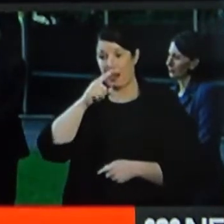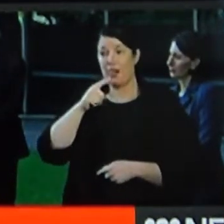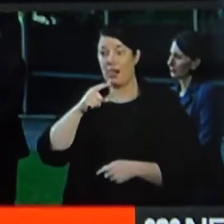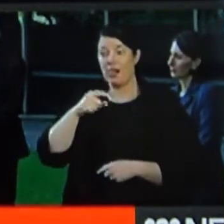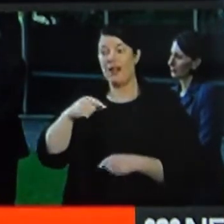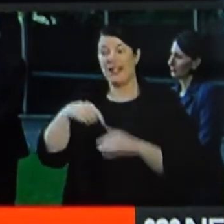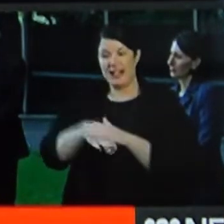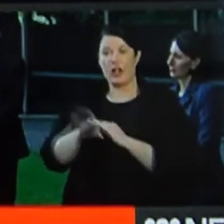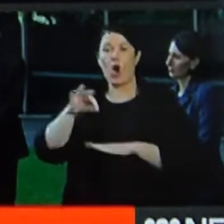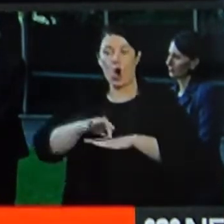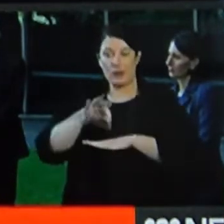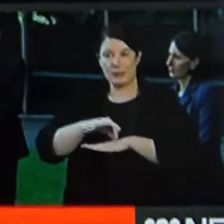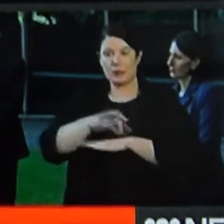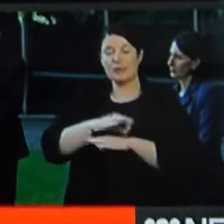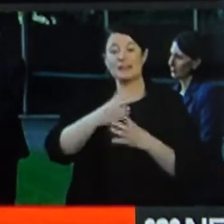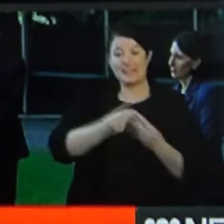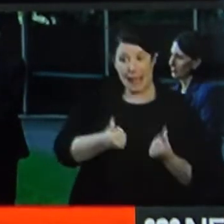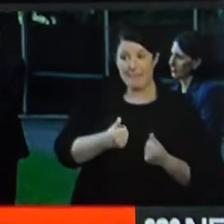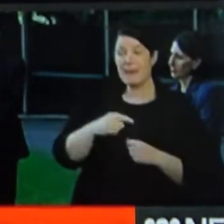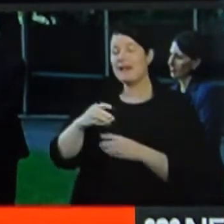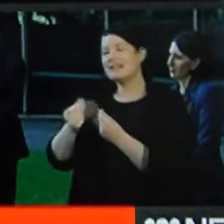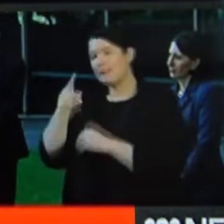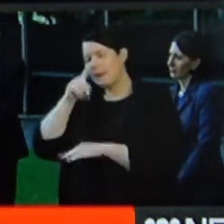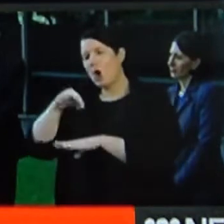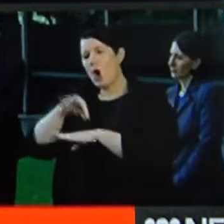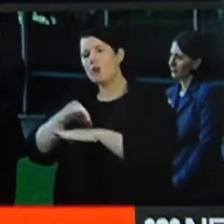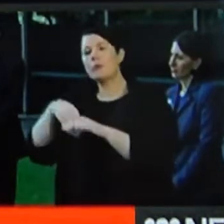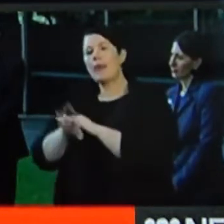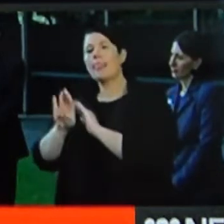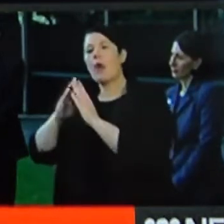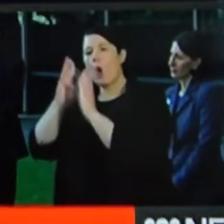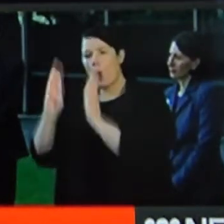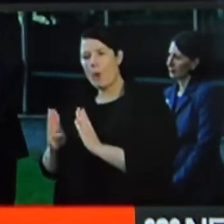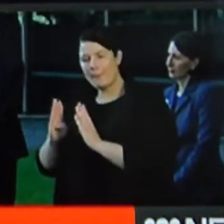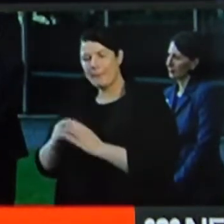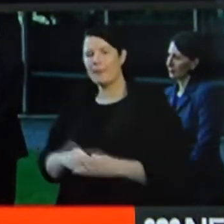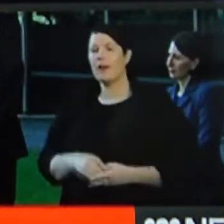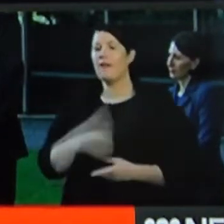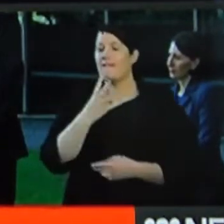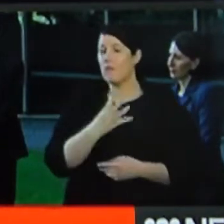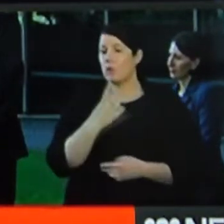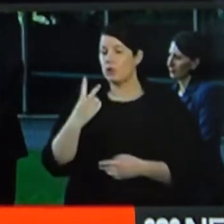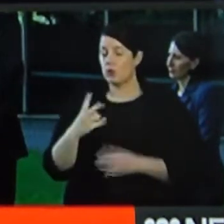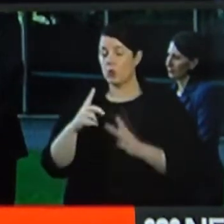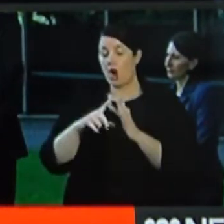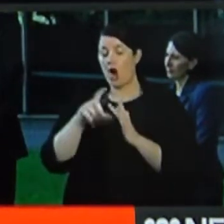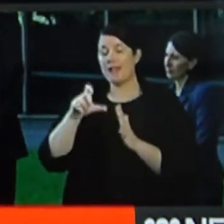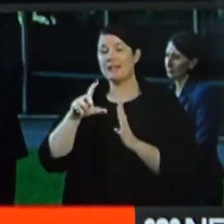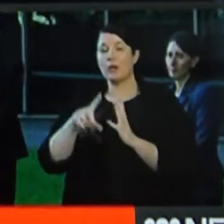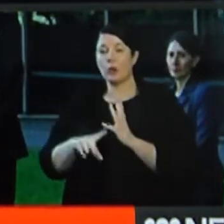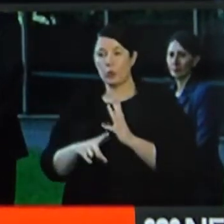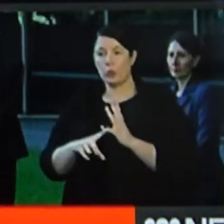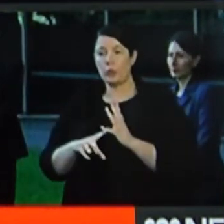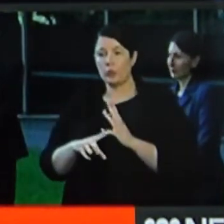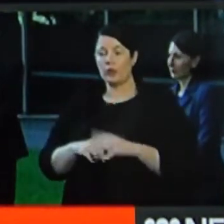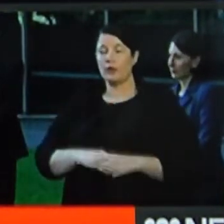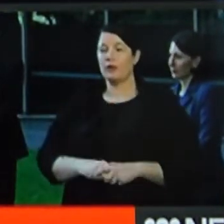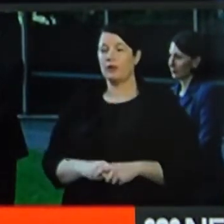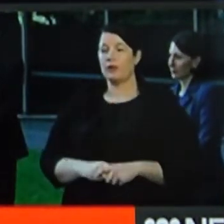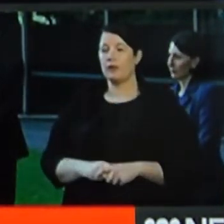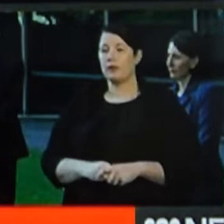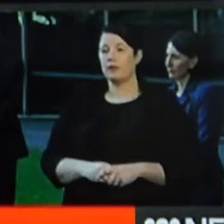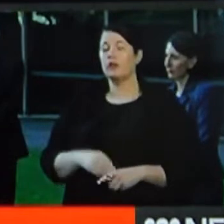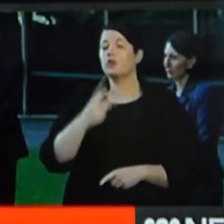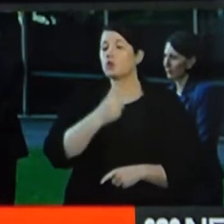under care. Some of those are in hospital, some of them in hospital in the home, 42 cases in ICU, and 22 of those